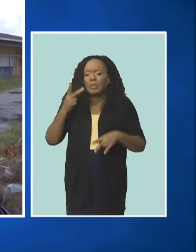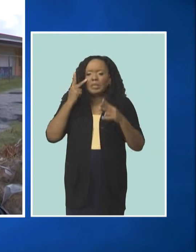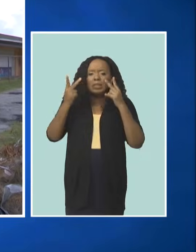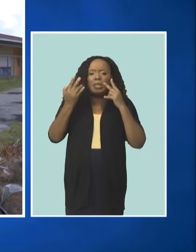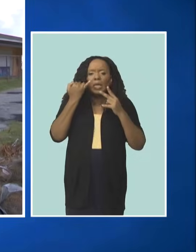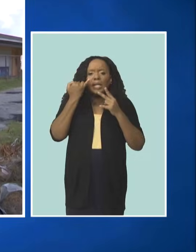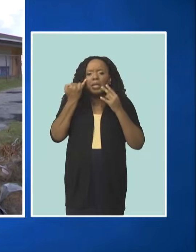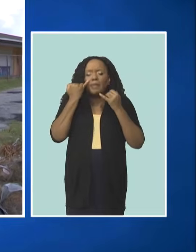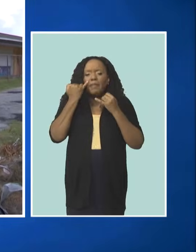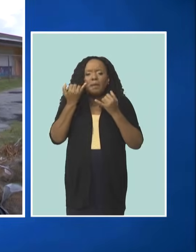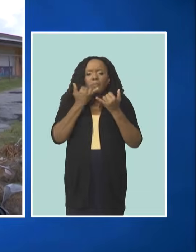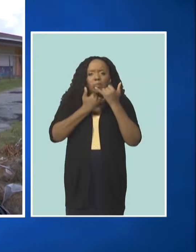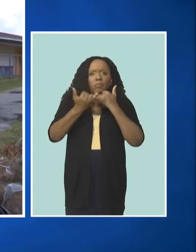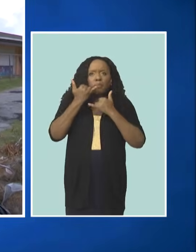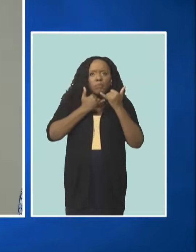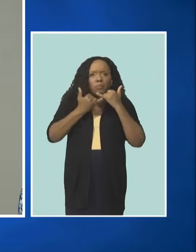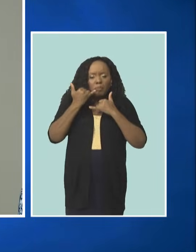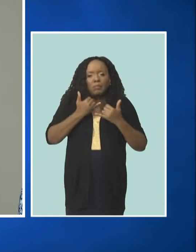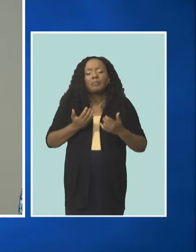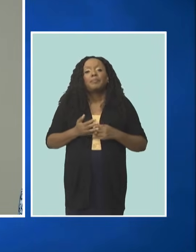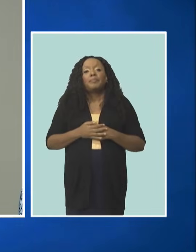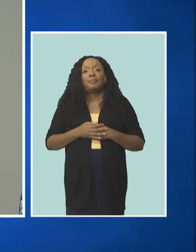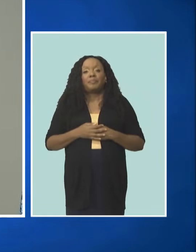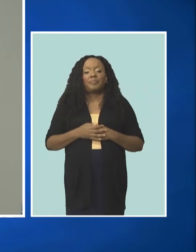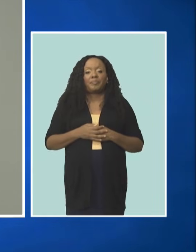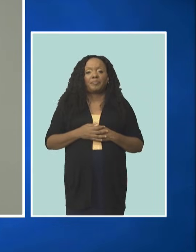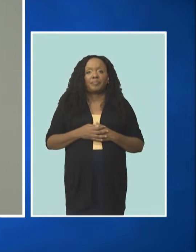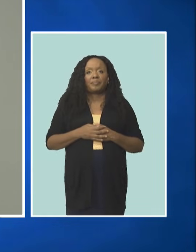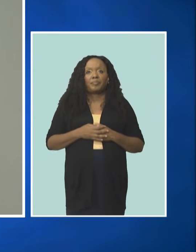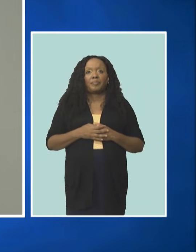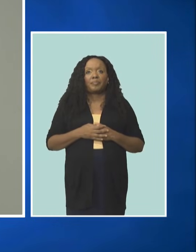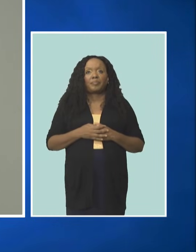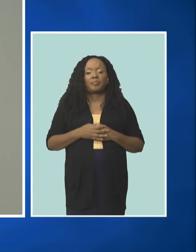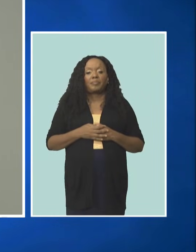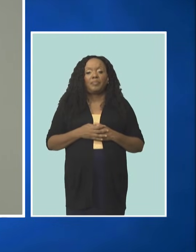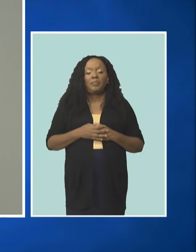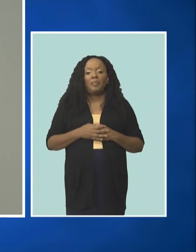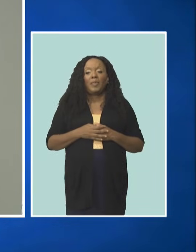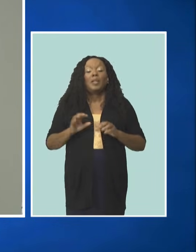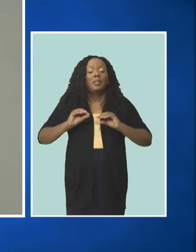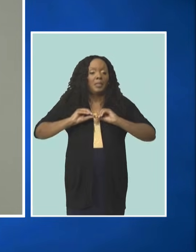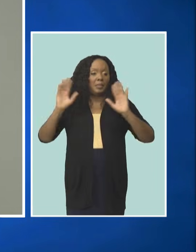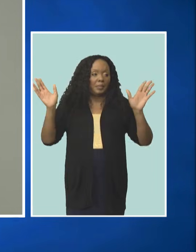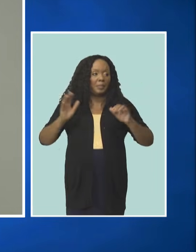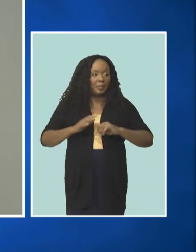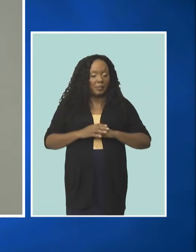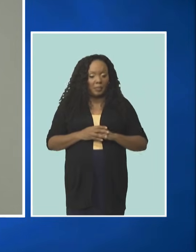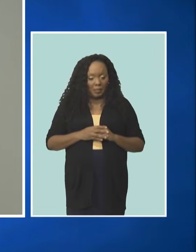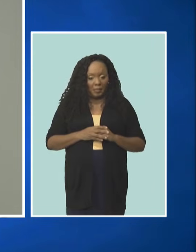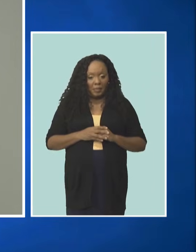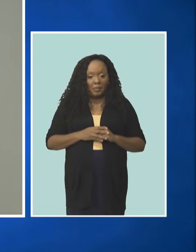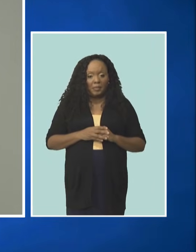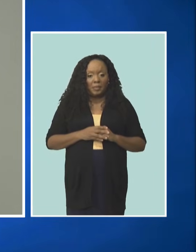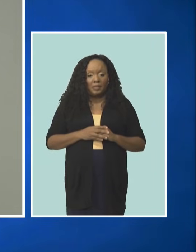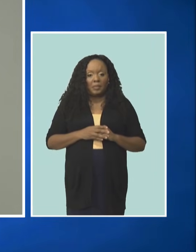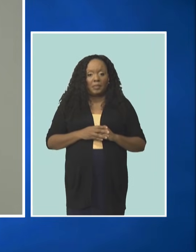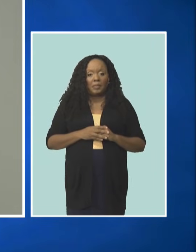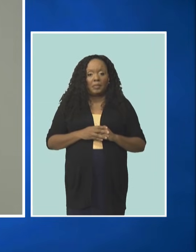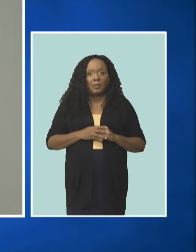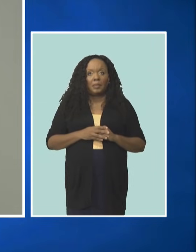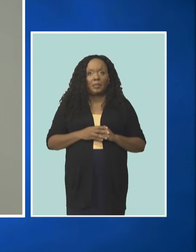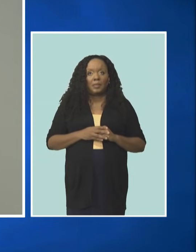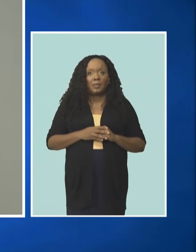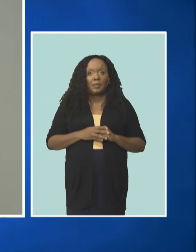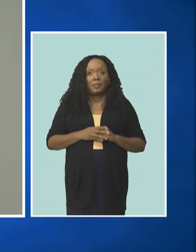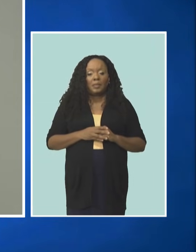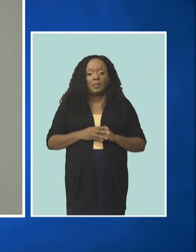before deletions become permanent. Now let me make it very clear. No one is going to be deleted off of the